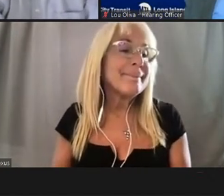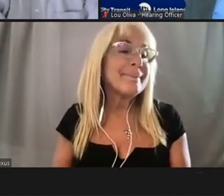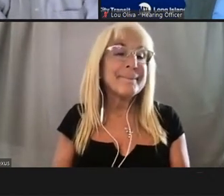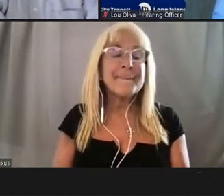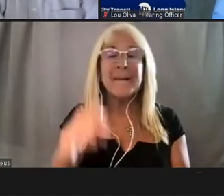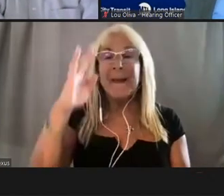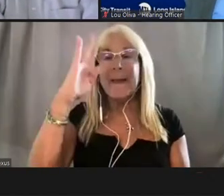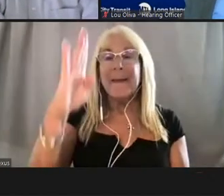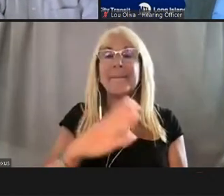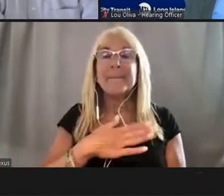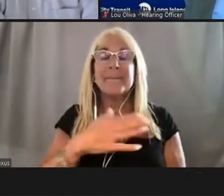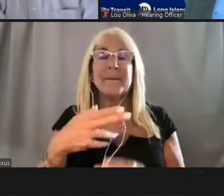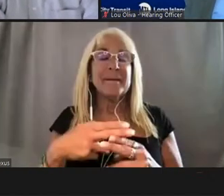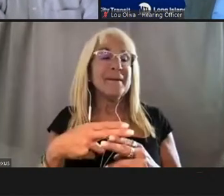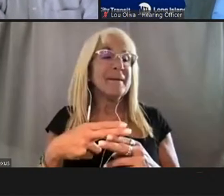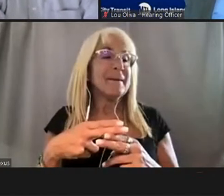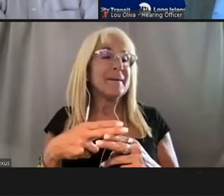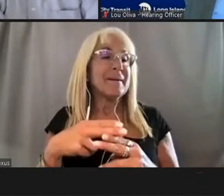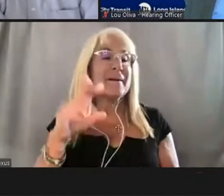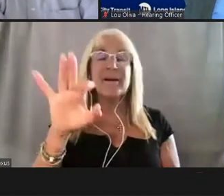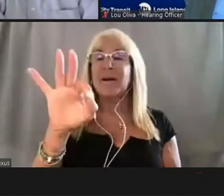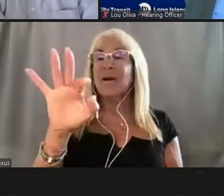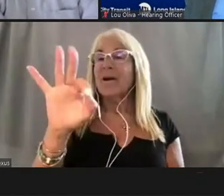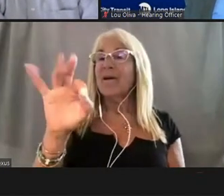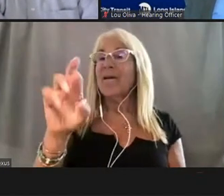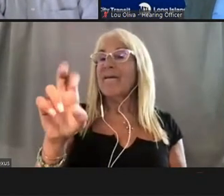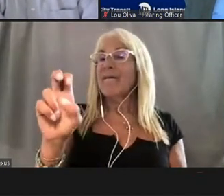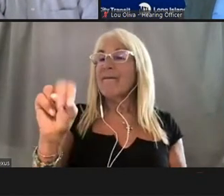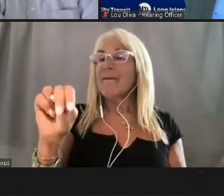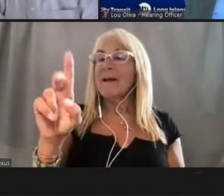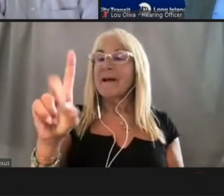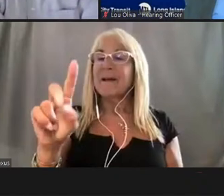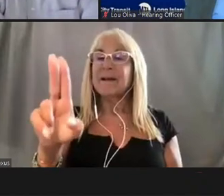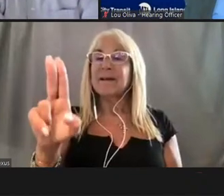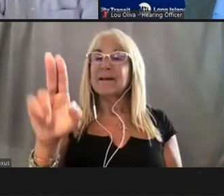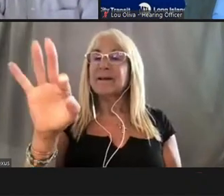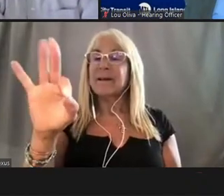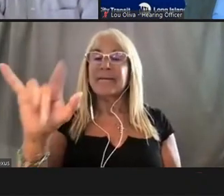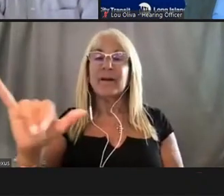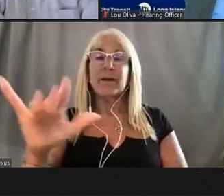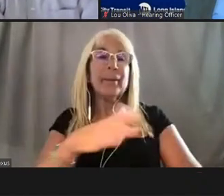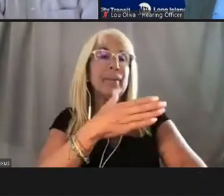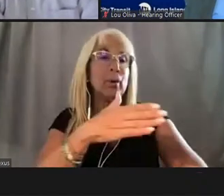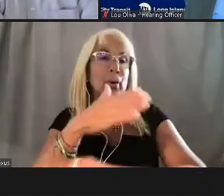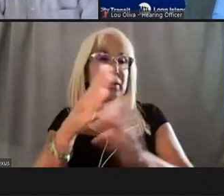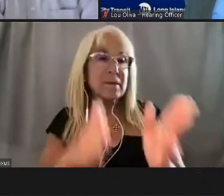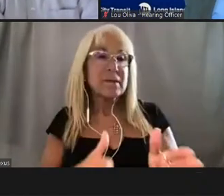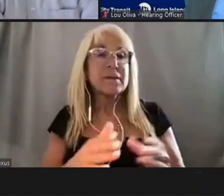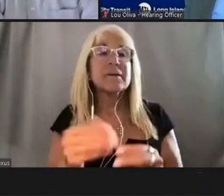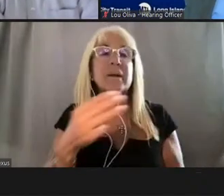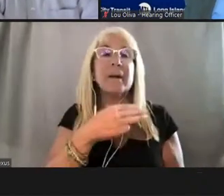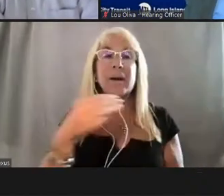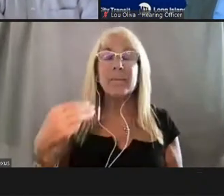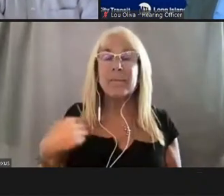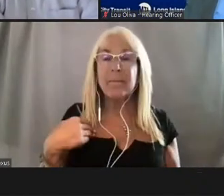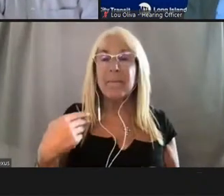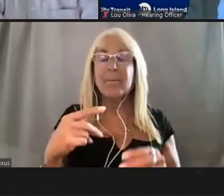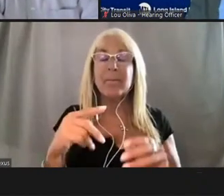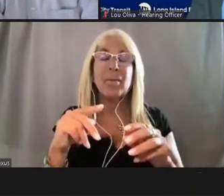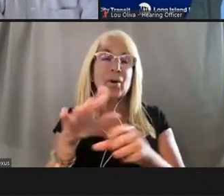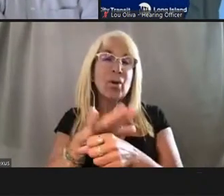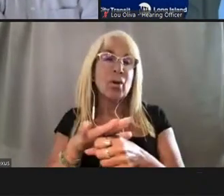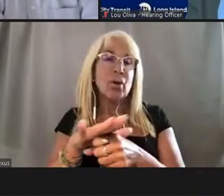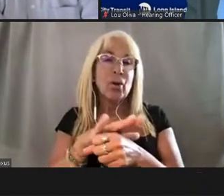hello my name is Fran Duffy I am a musician I'm a member of Local 802 the American